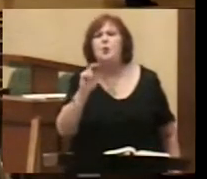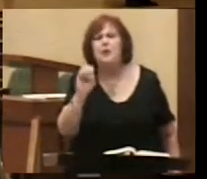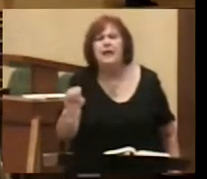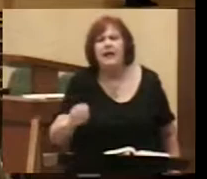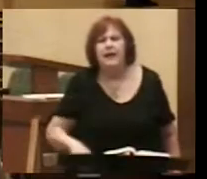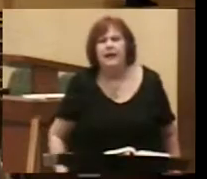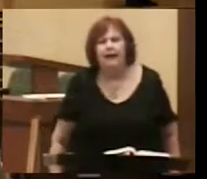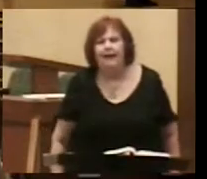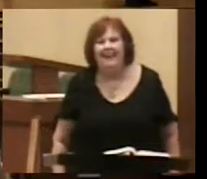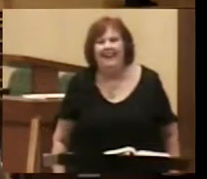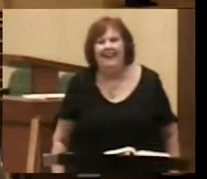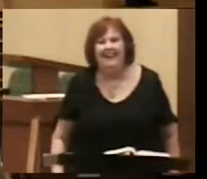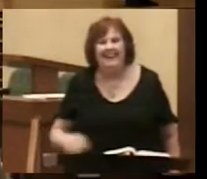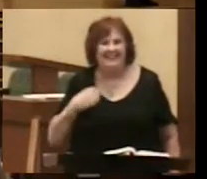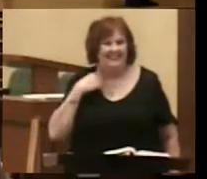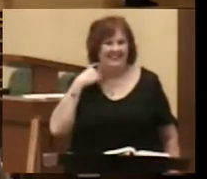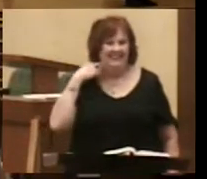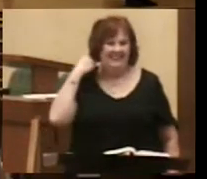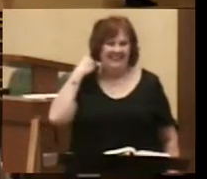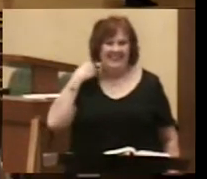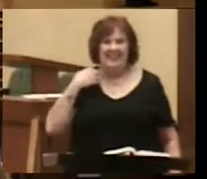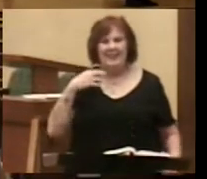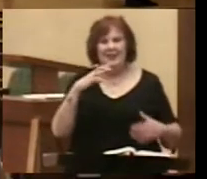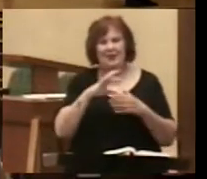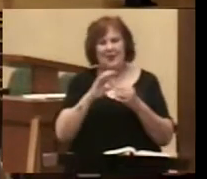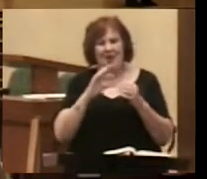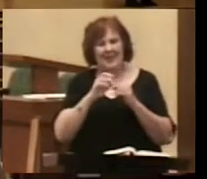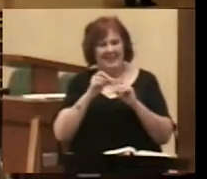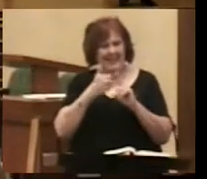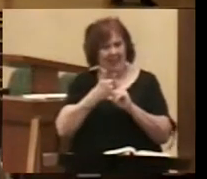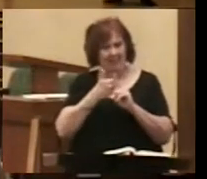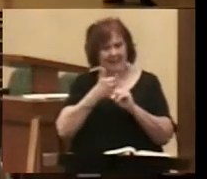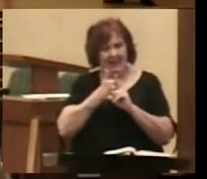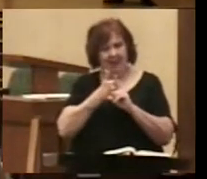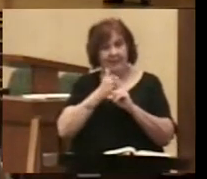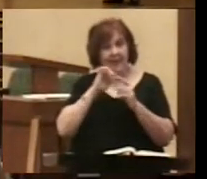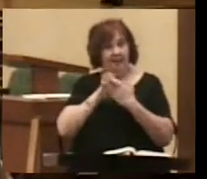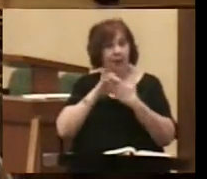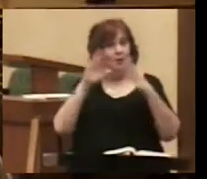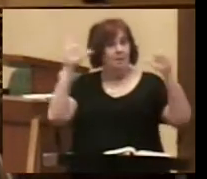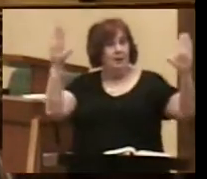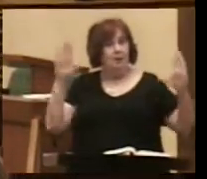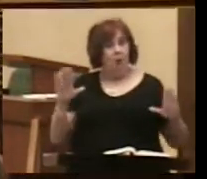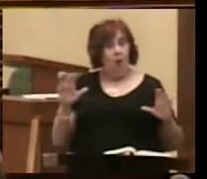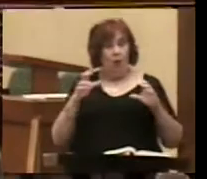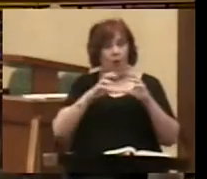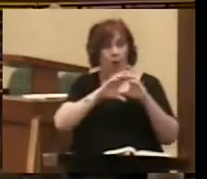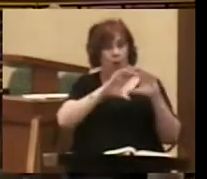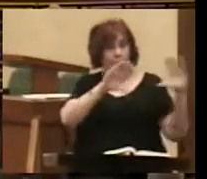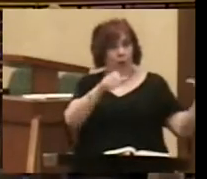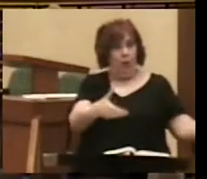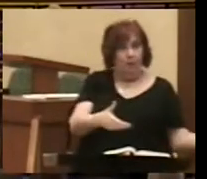Now, those stories in and of themselves would be a tremendous set of stories.